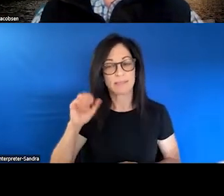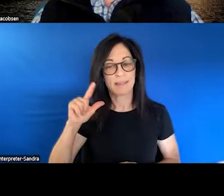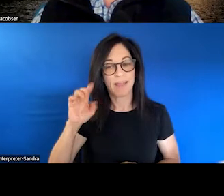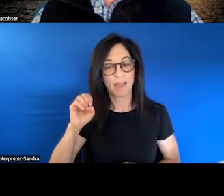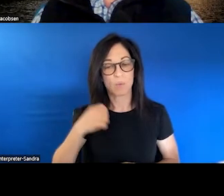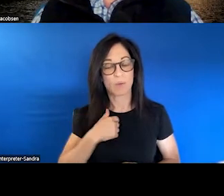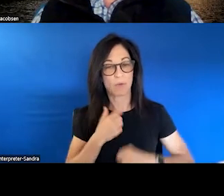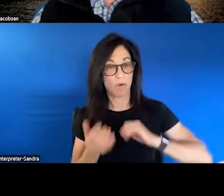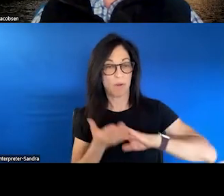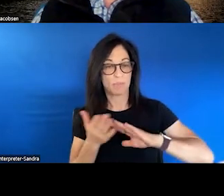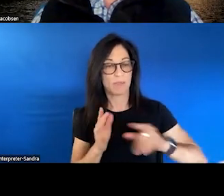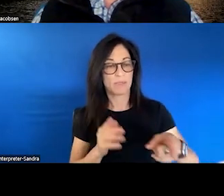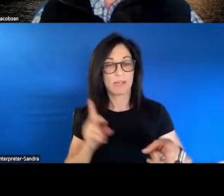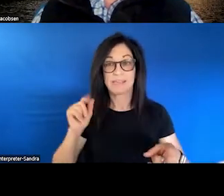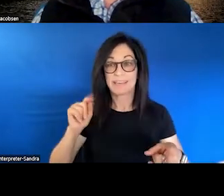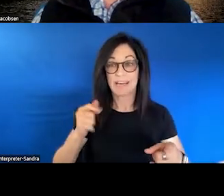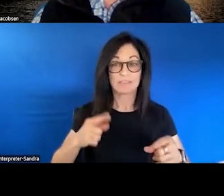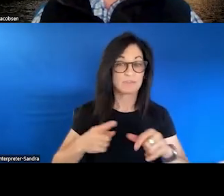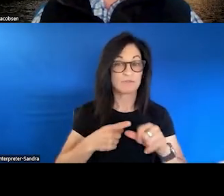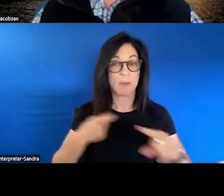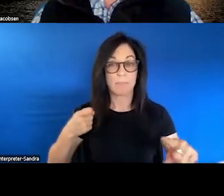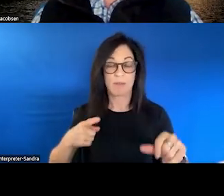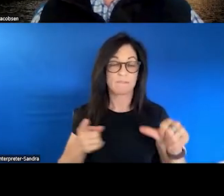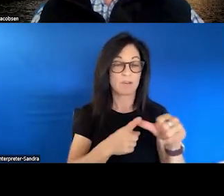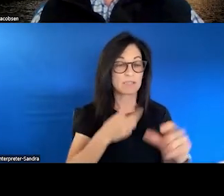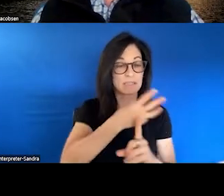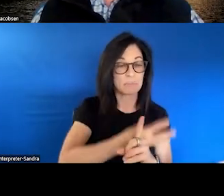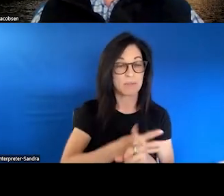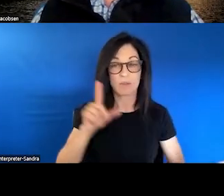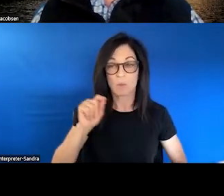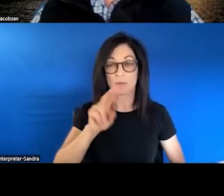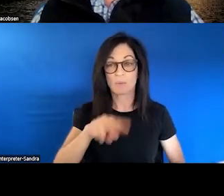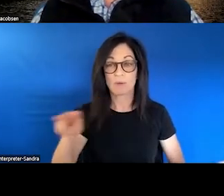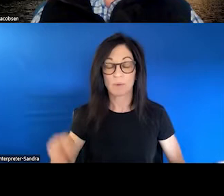from the first 6 months of 2022. We served